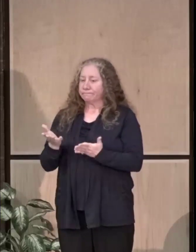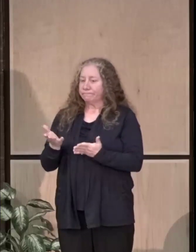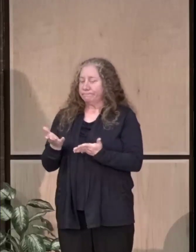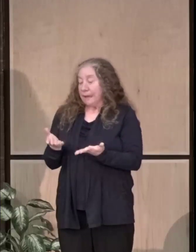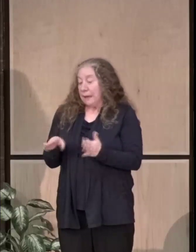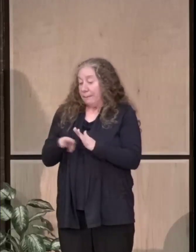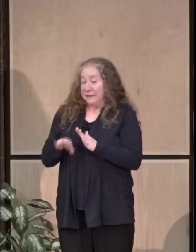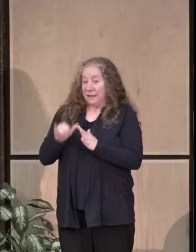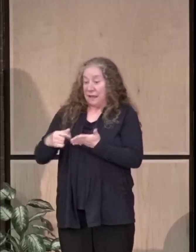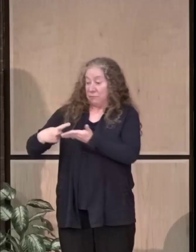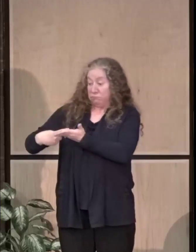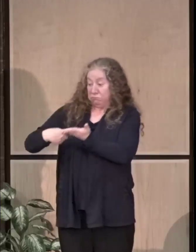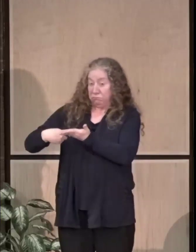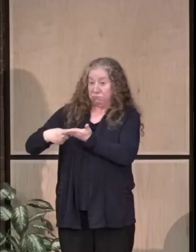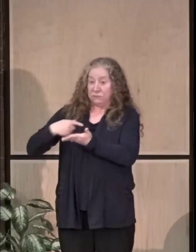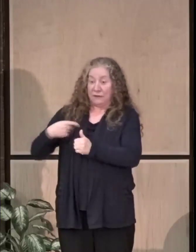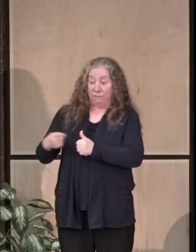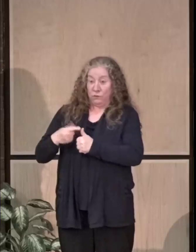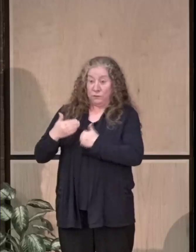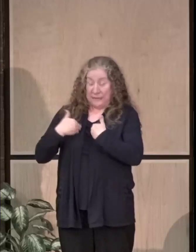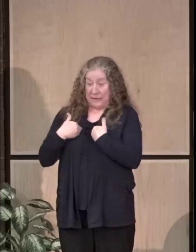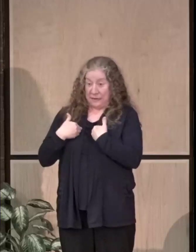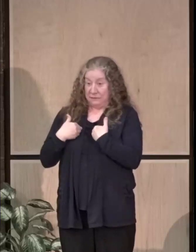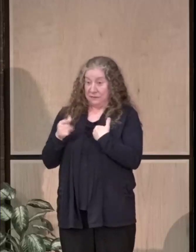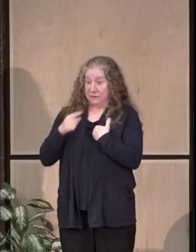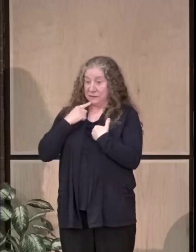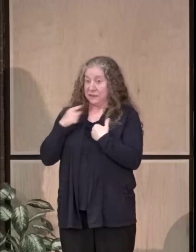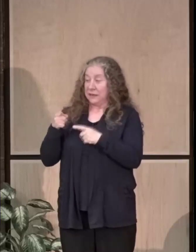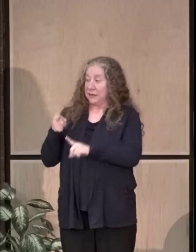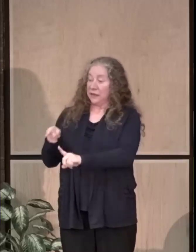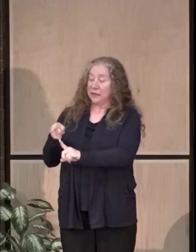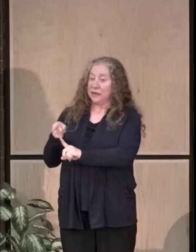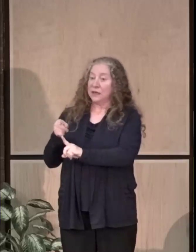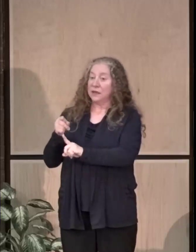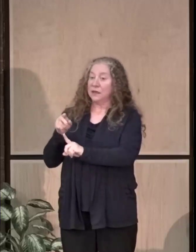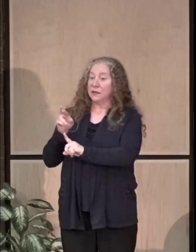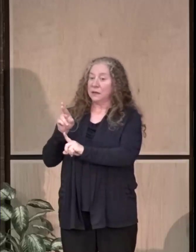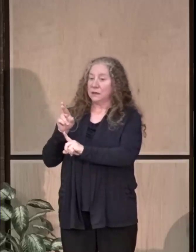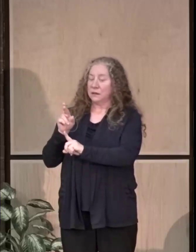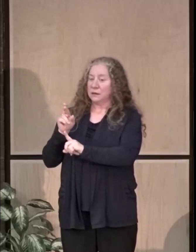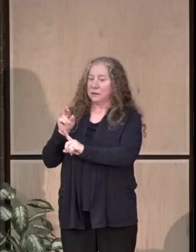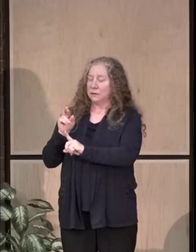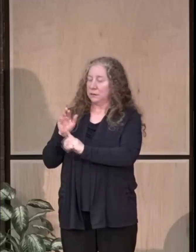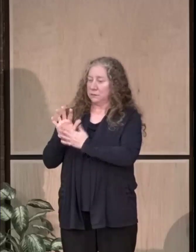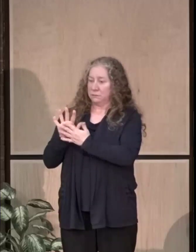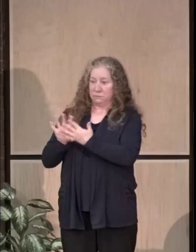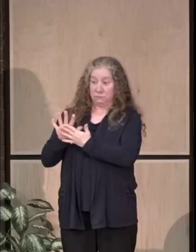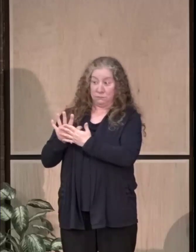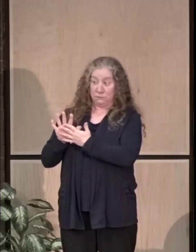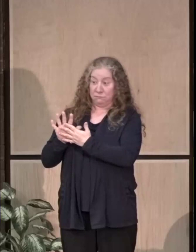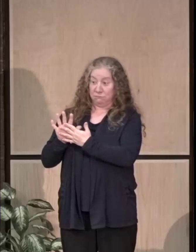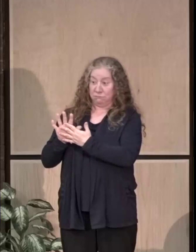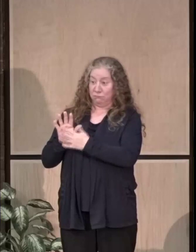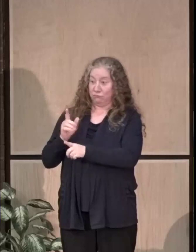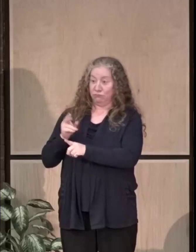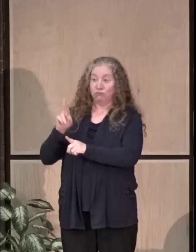basically the conversation when my first sergeant had was that he didn't wish to speak with or didn't wish to have any visitors. And I knew